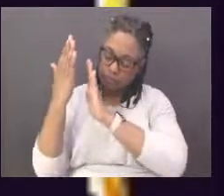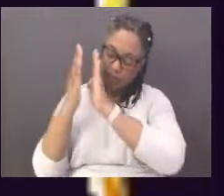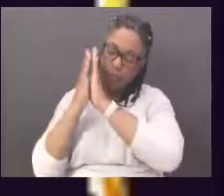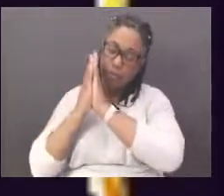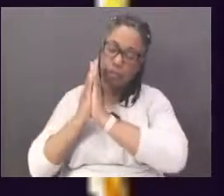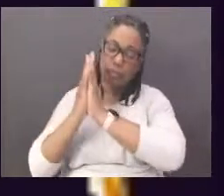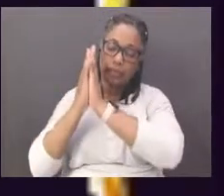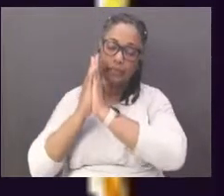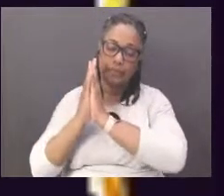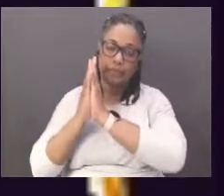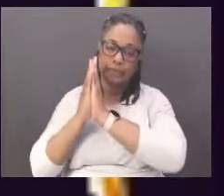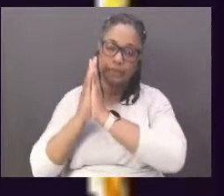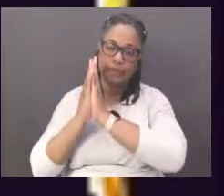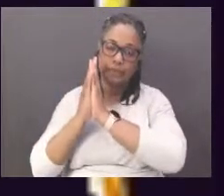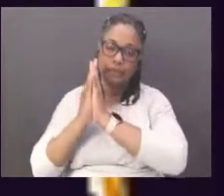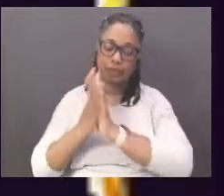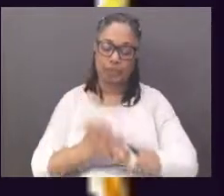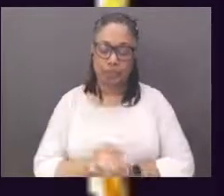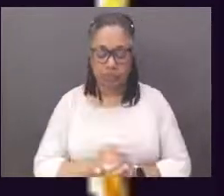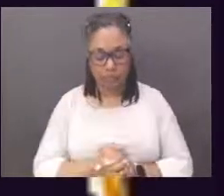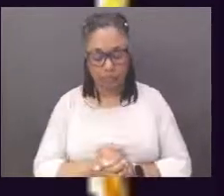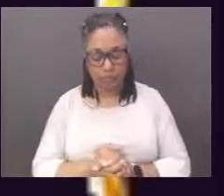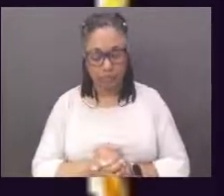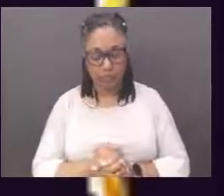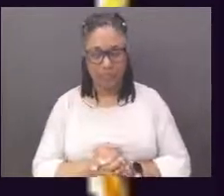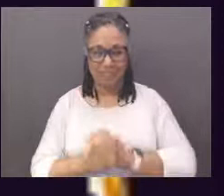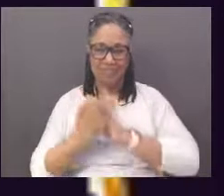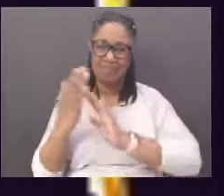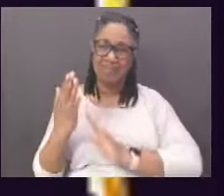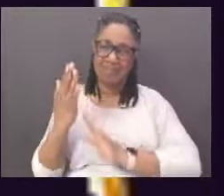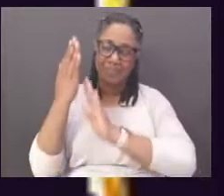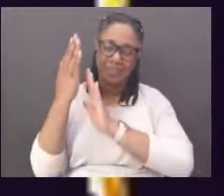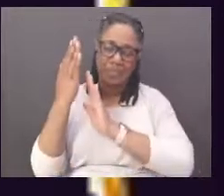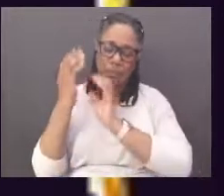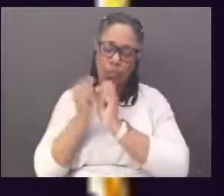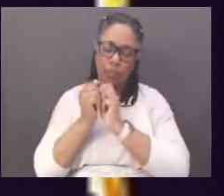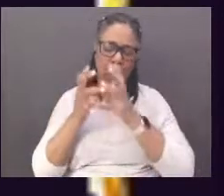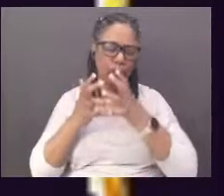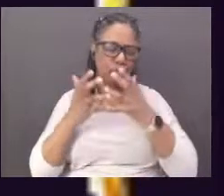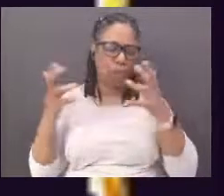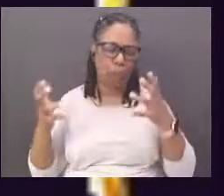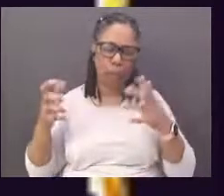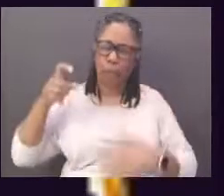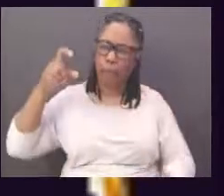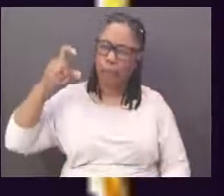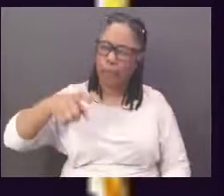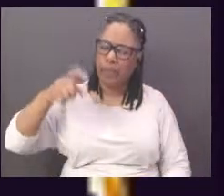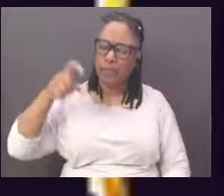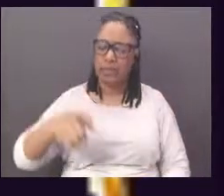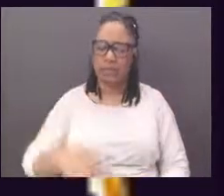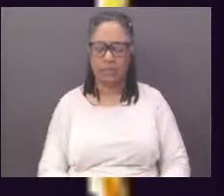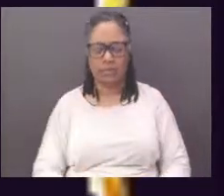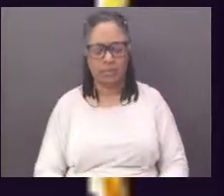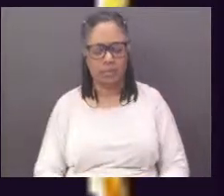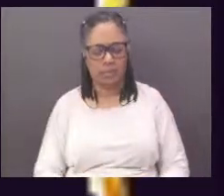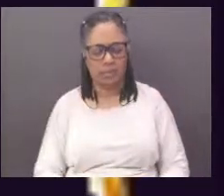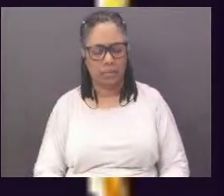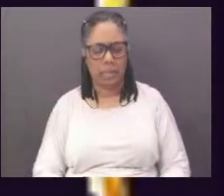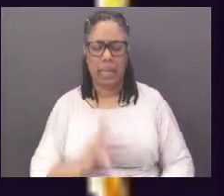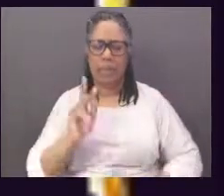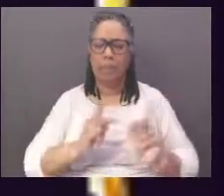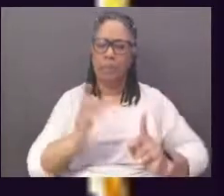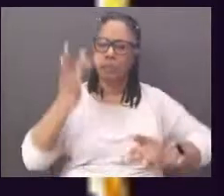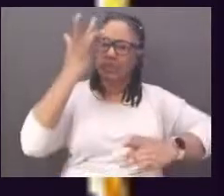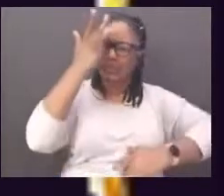We've come to you in so much need, Prophet. We have the sick and we have the shut in, dear Father.